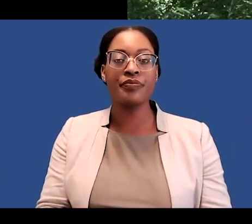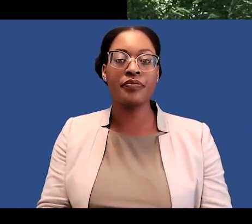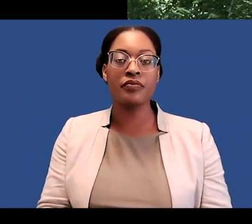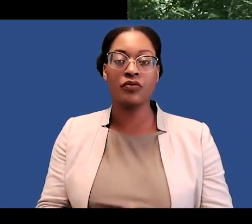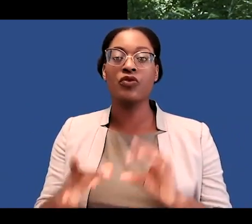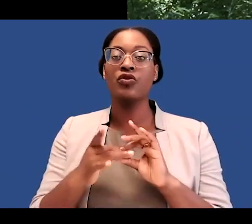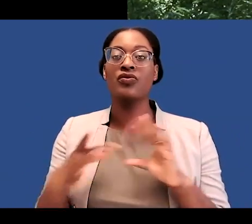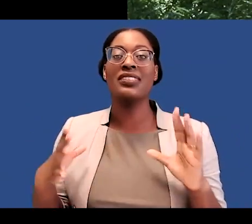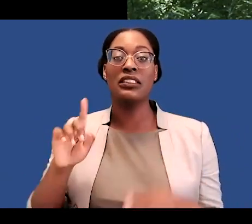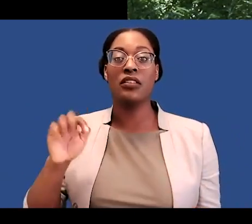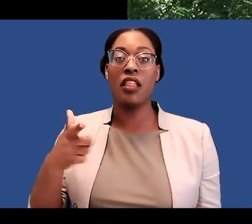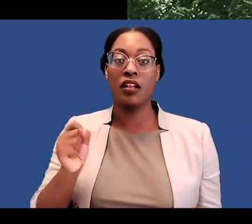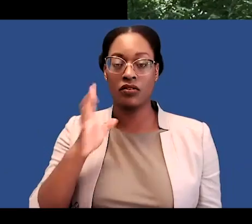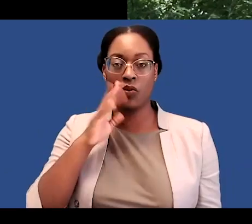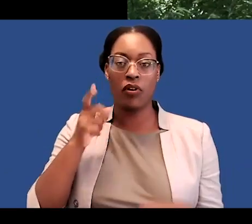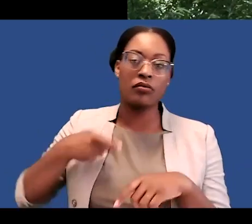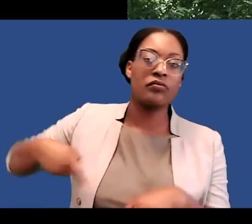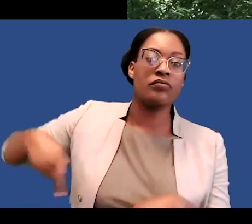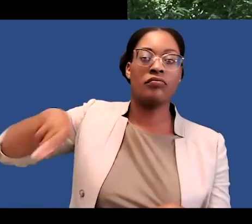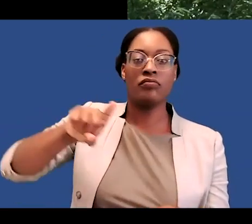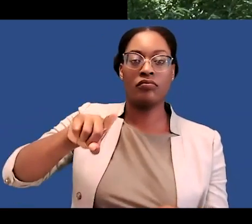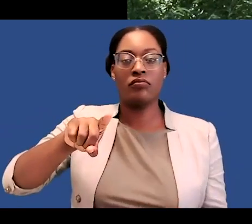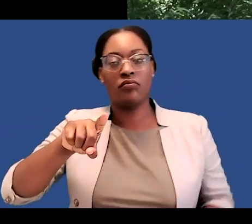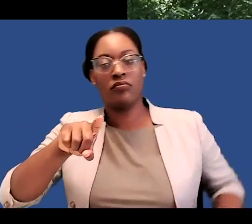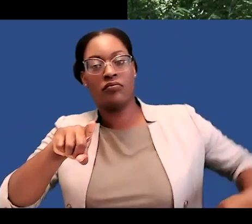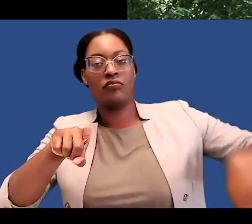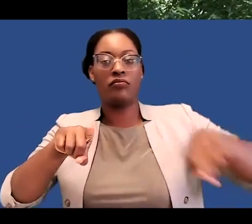And we're going to release the legs out in front of you one at a time.